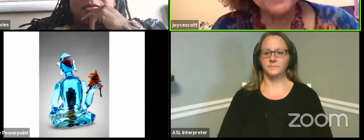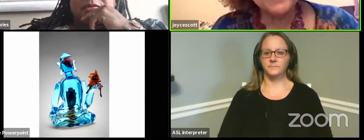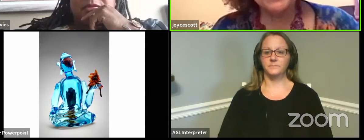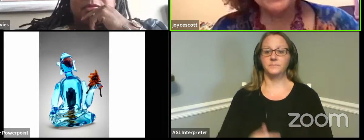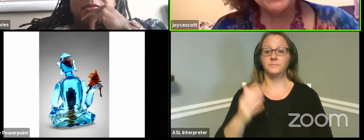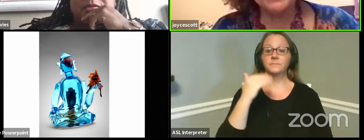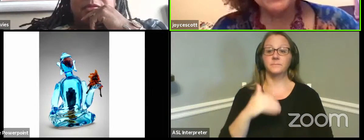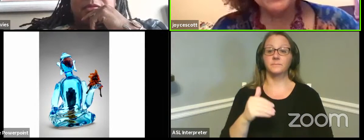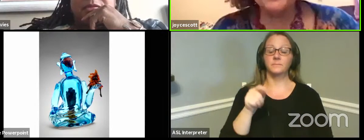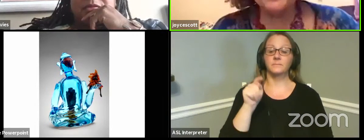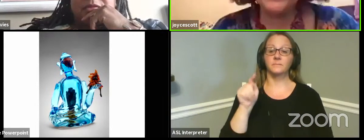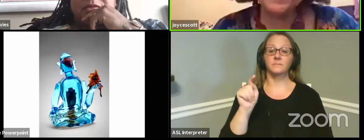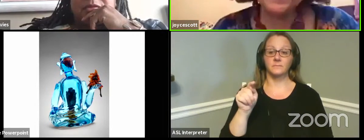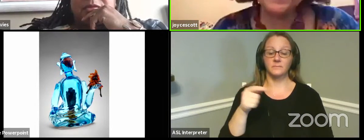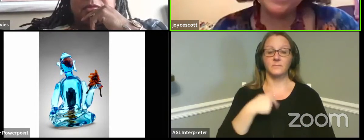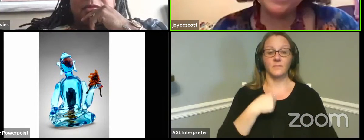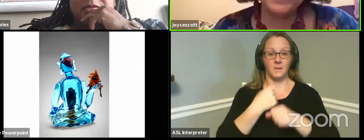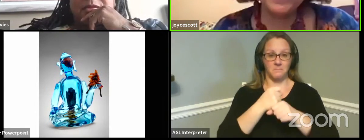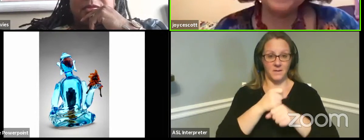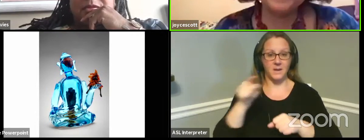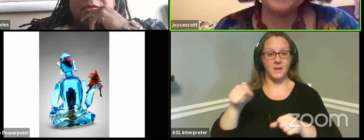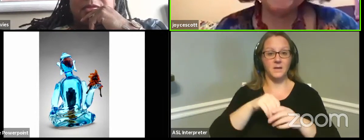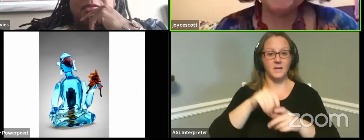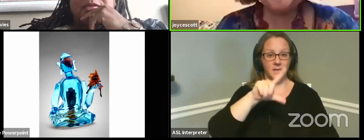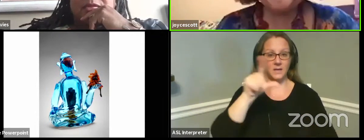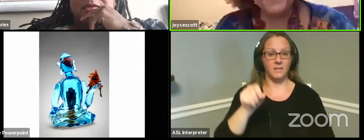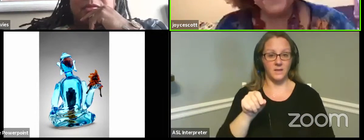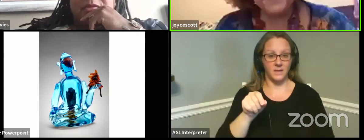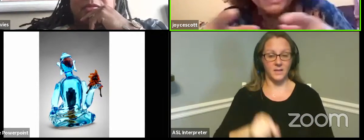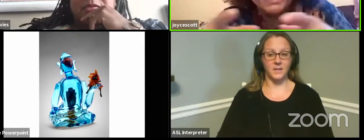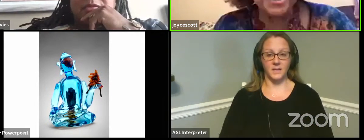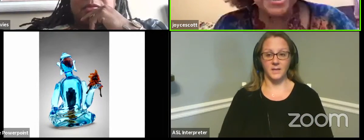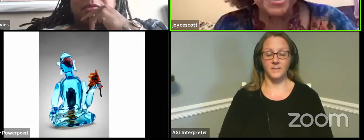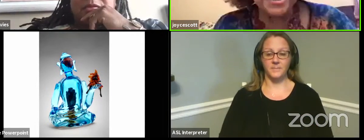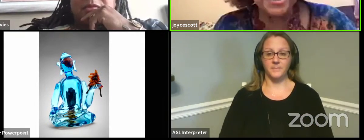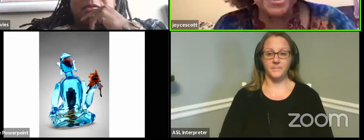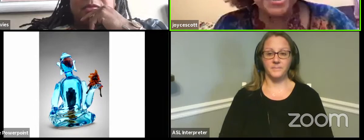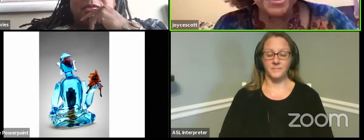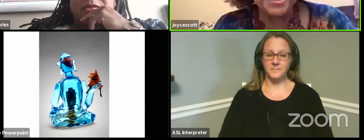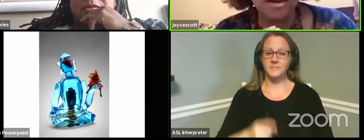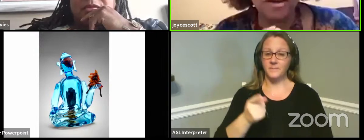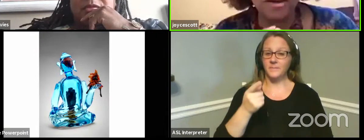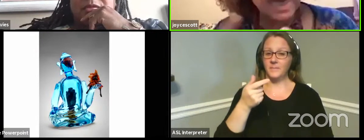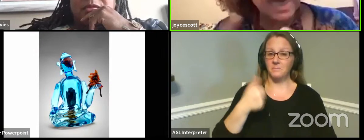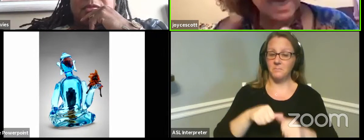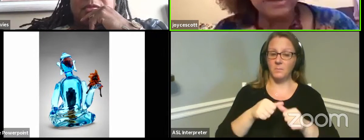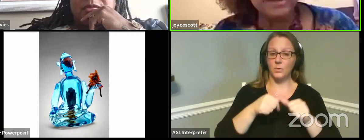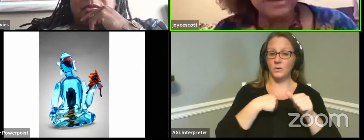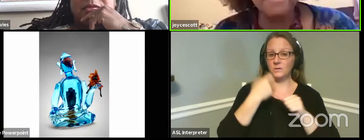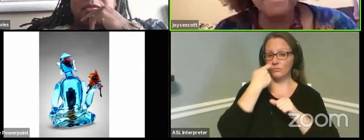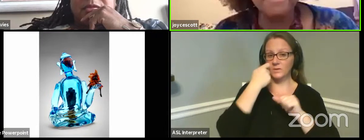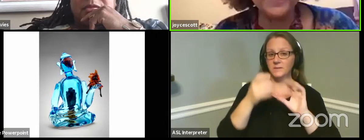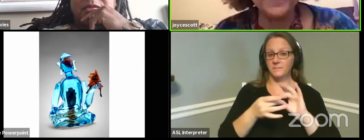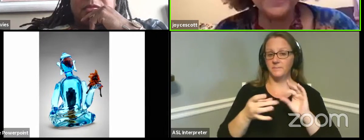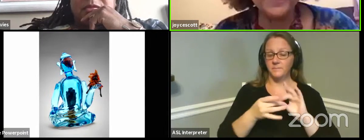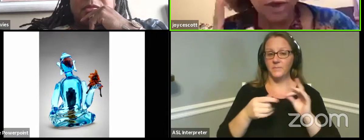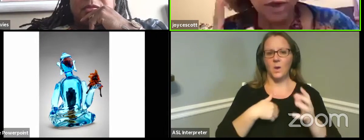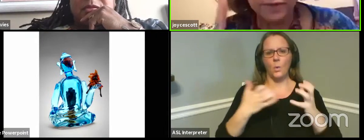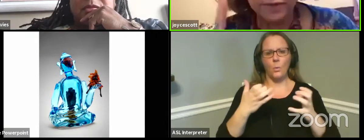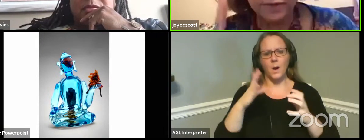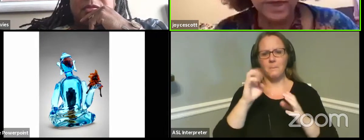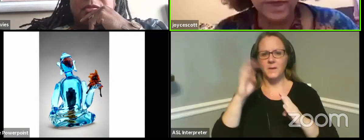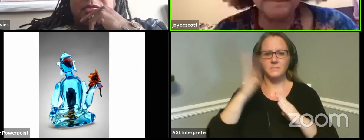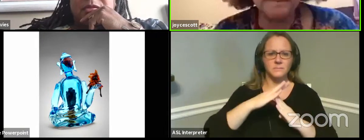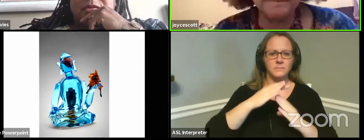This is one of the pieces I made in Italy. You see, you know what, earlier when I was talking about, I want to be the best, I want to